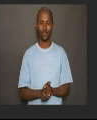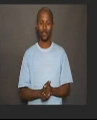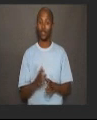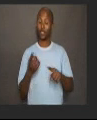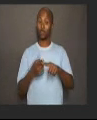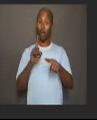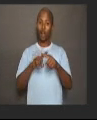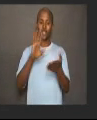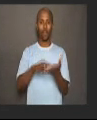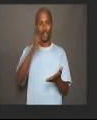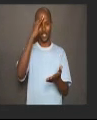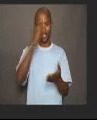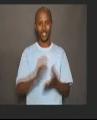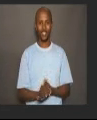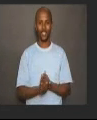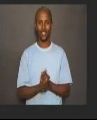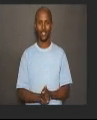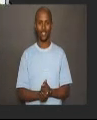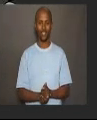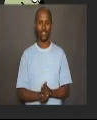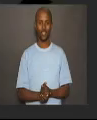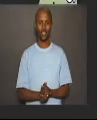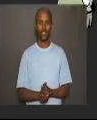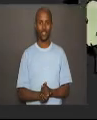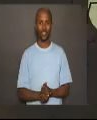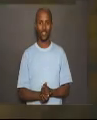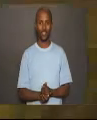Let's get back to our lesson.